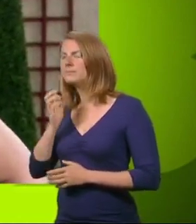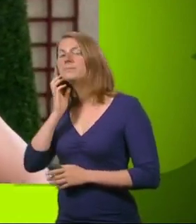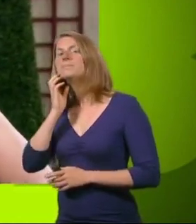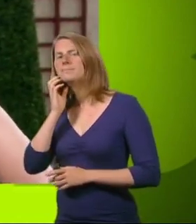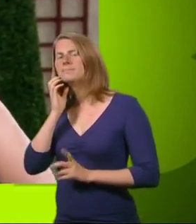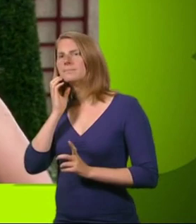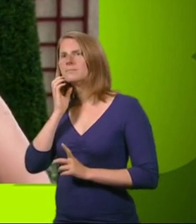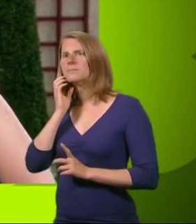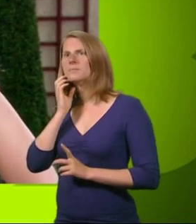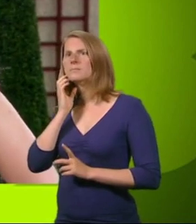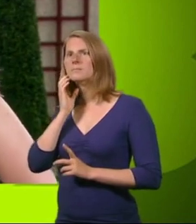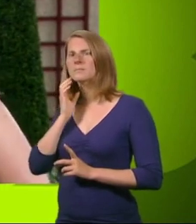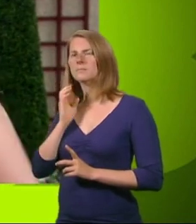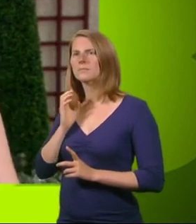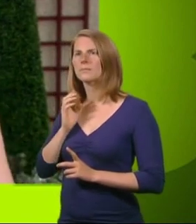Sapphire?